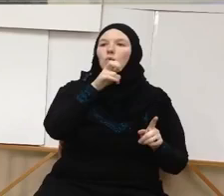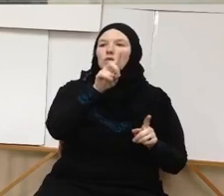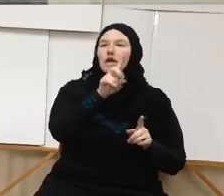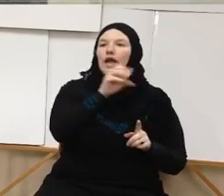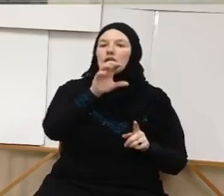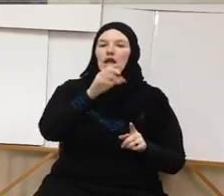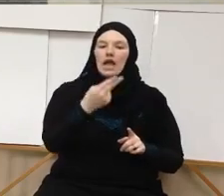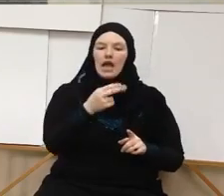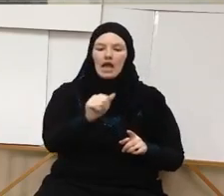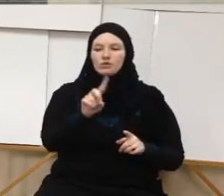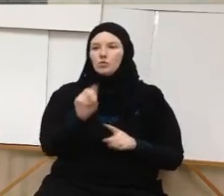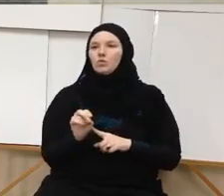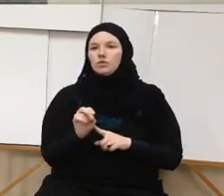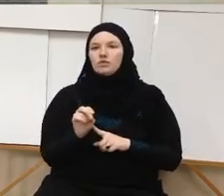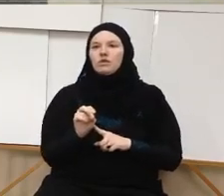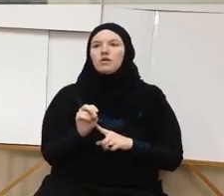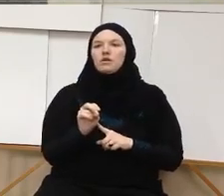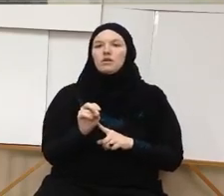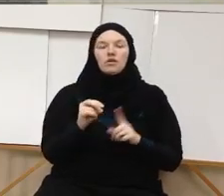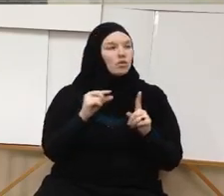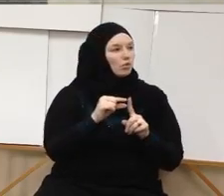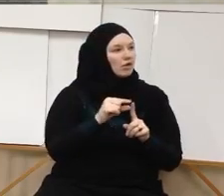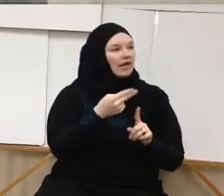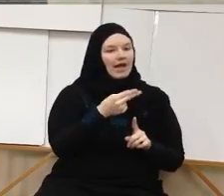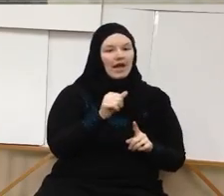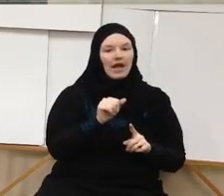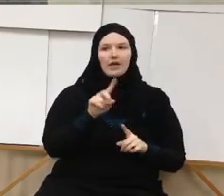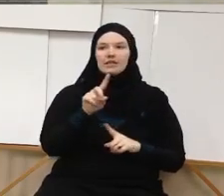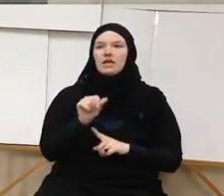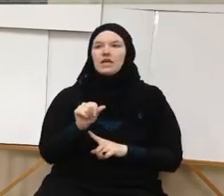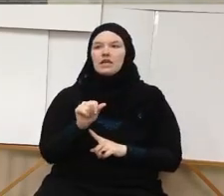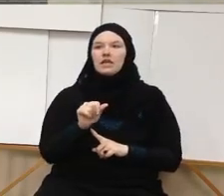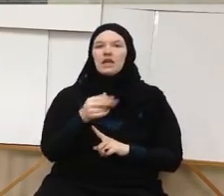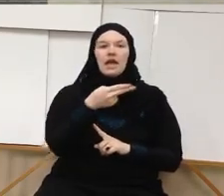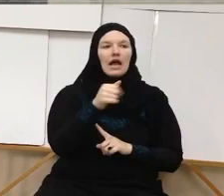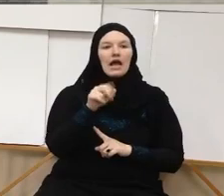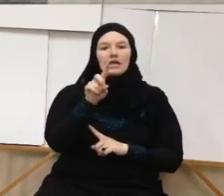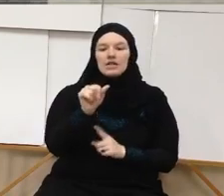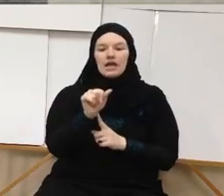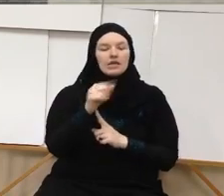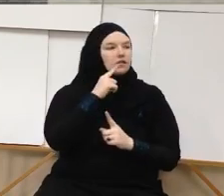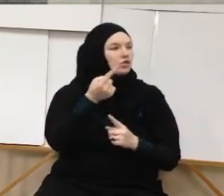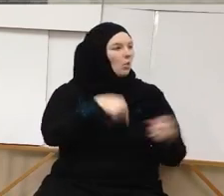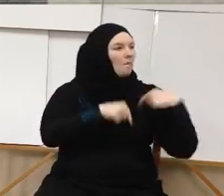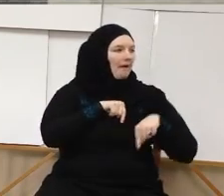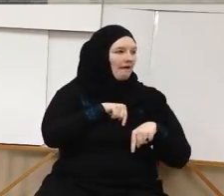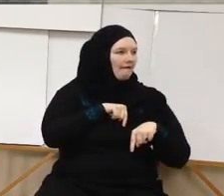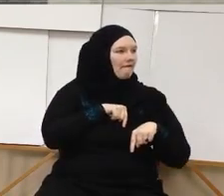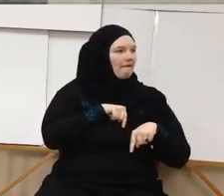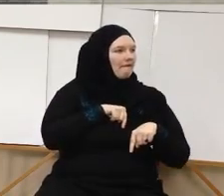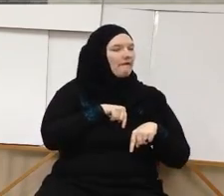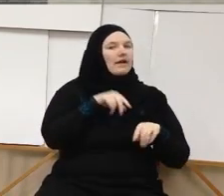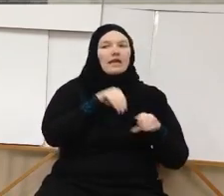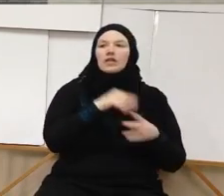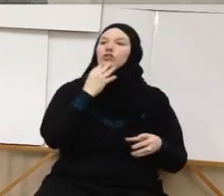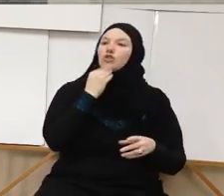Hadu comes from the root word Hada. Hada is to go back. And in